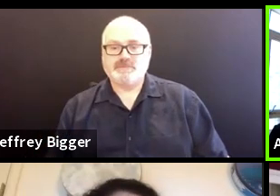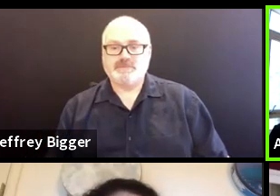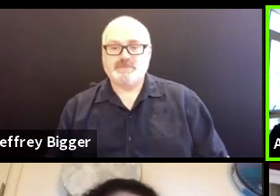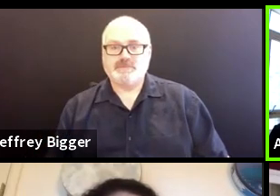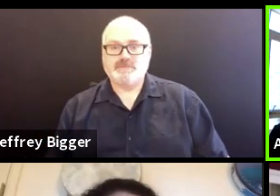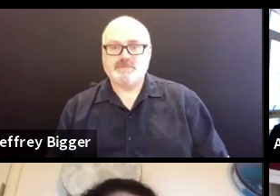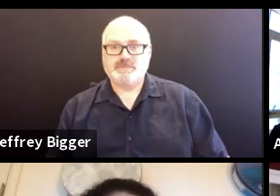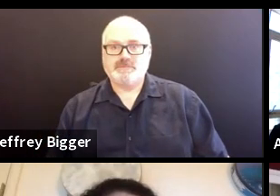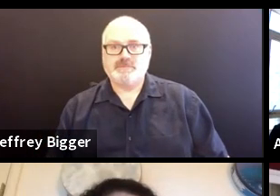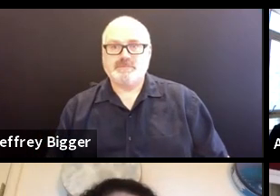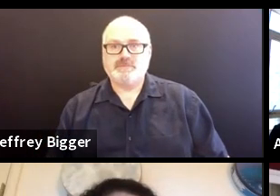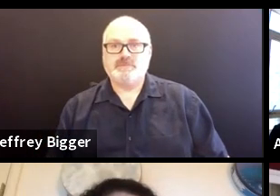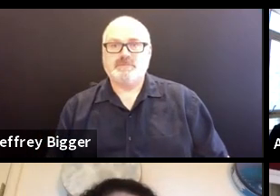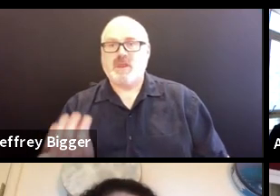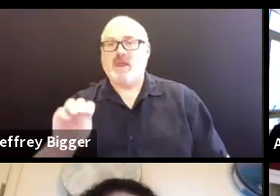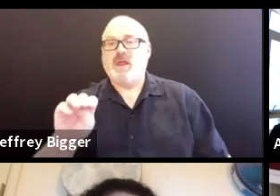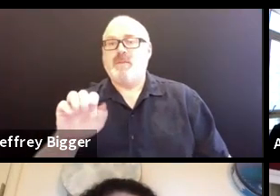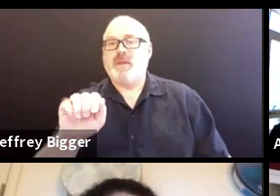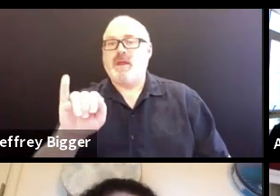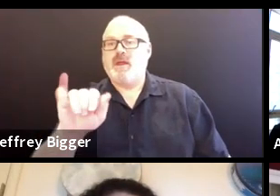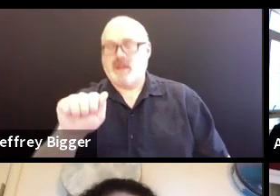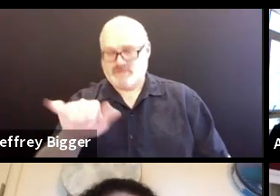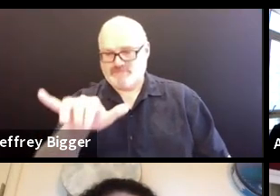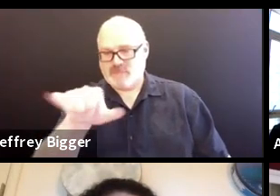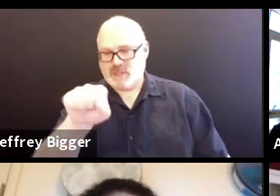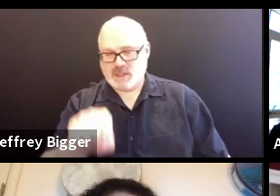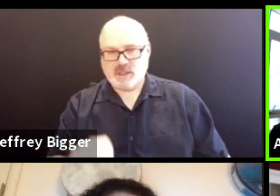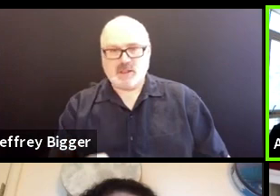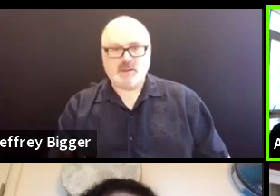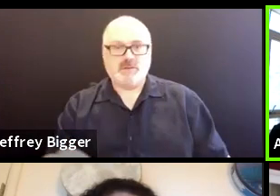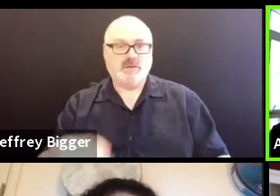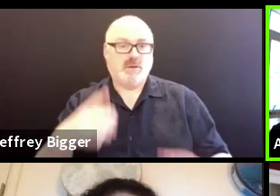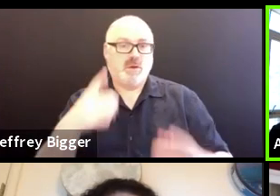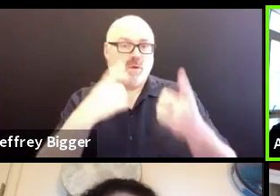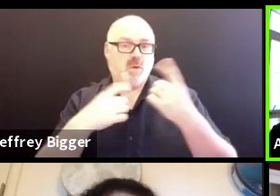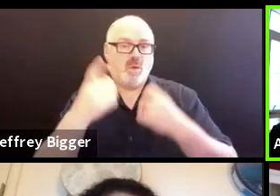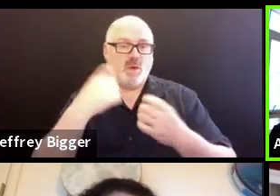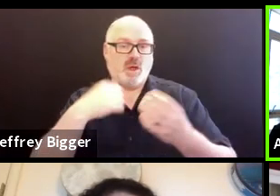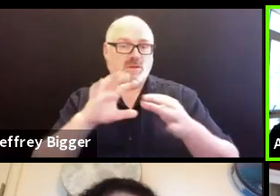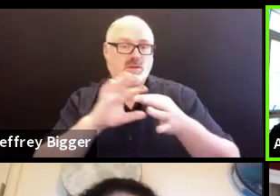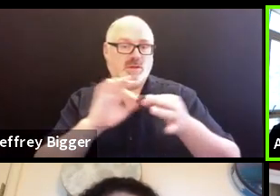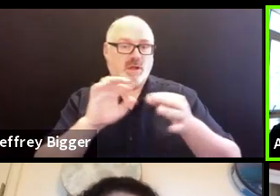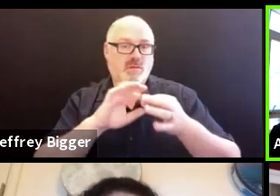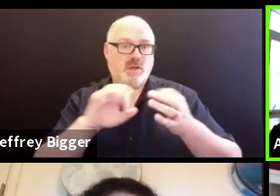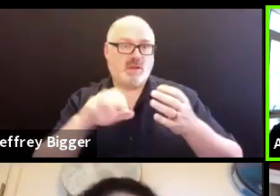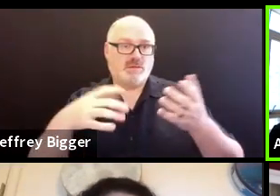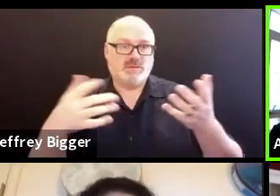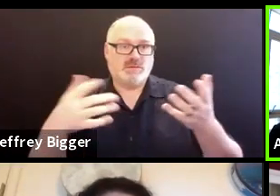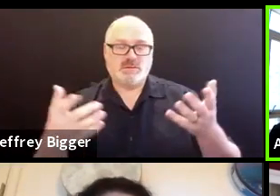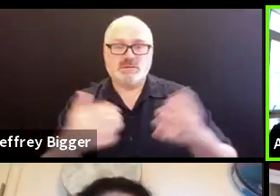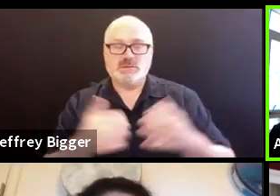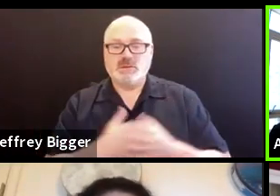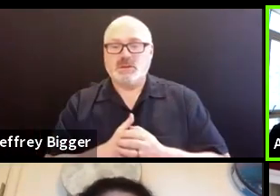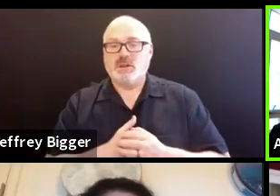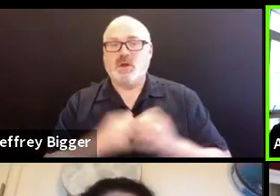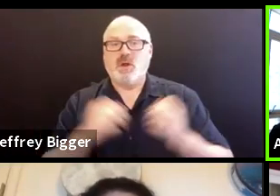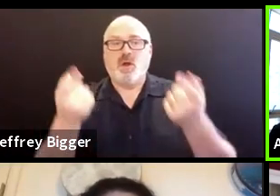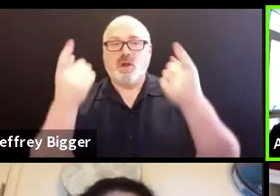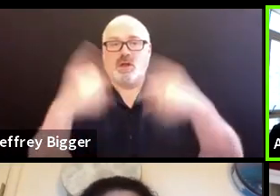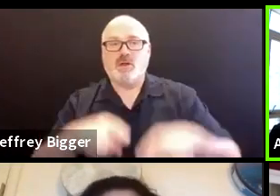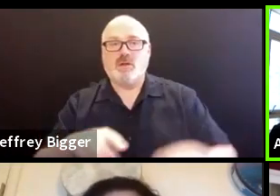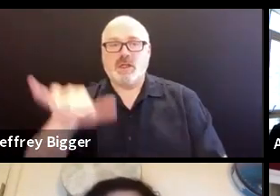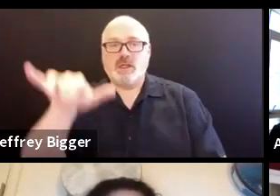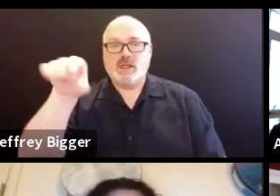Second, it's Maya. Okay, any questions or comments? All in favor,